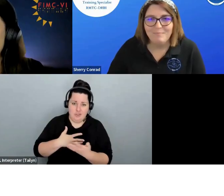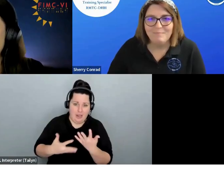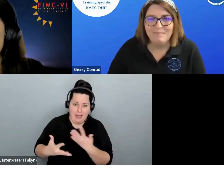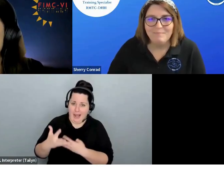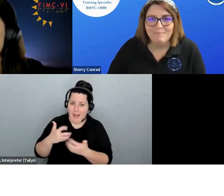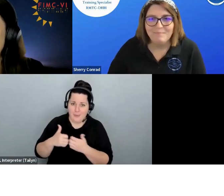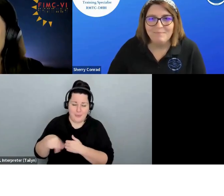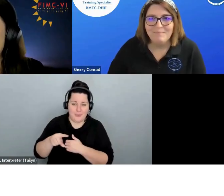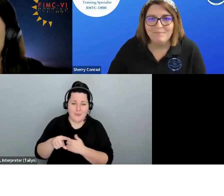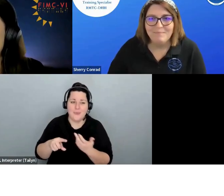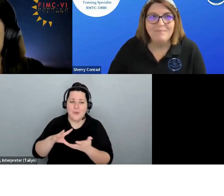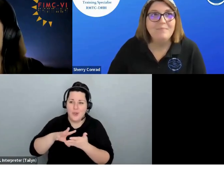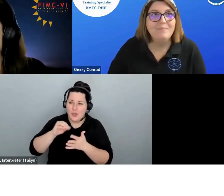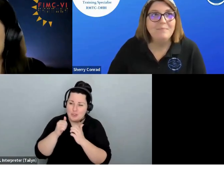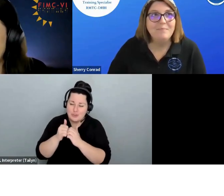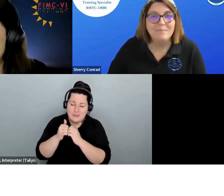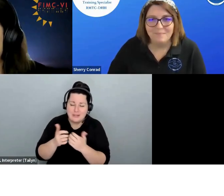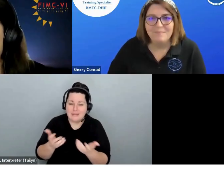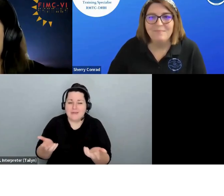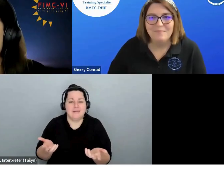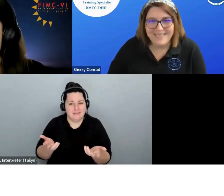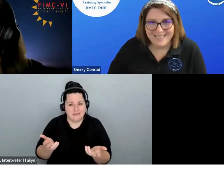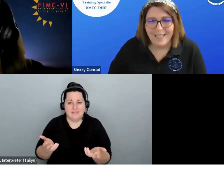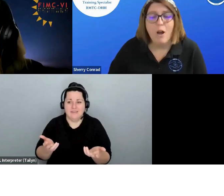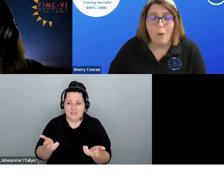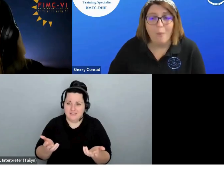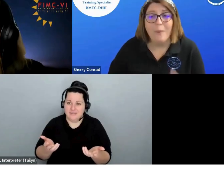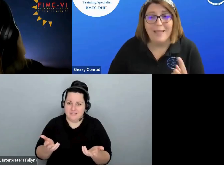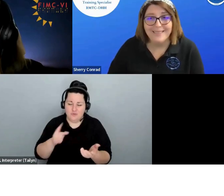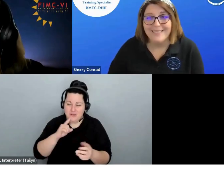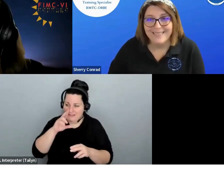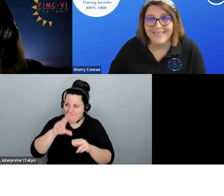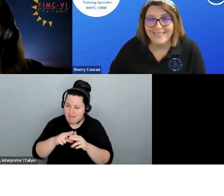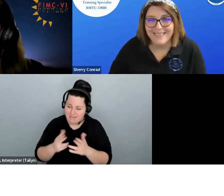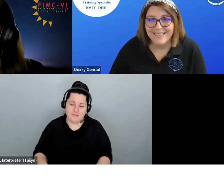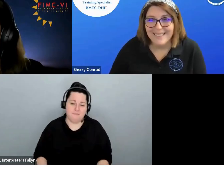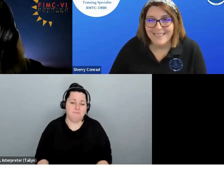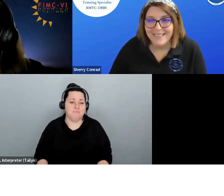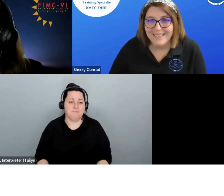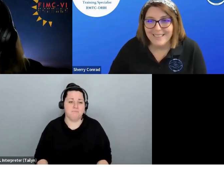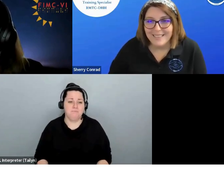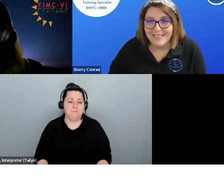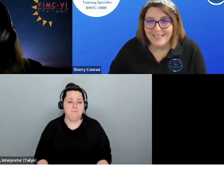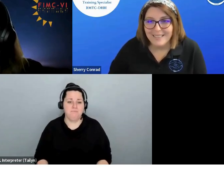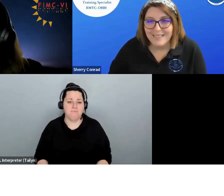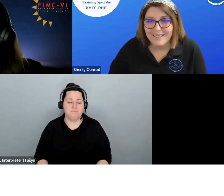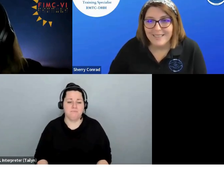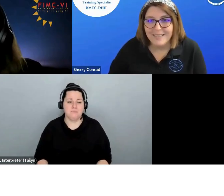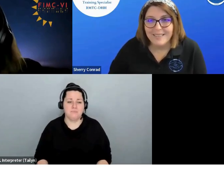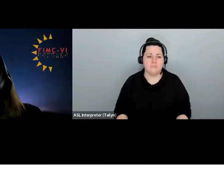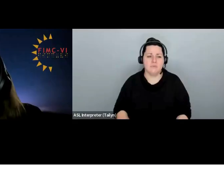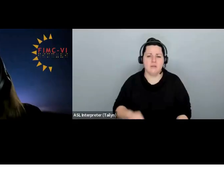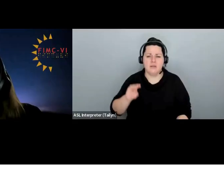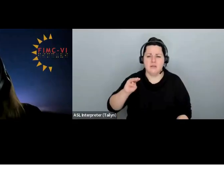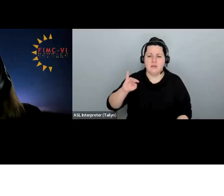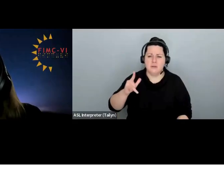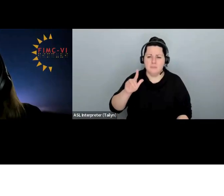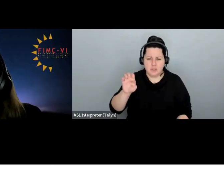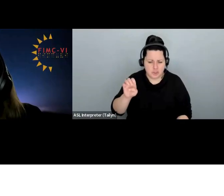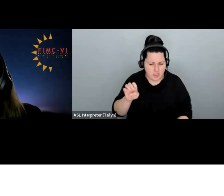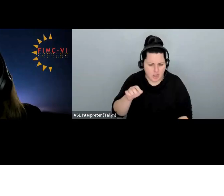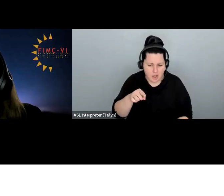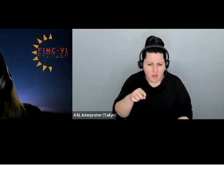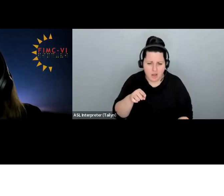you guys and learn together and all the fun things. Michelle Pearson, I